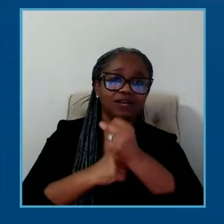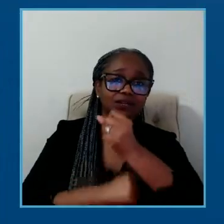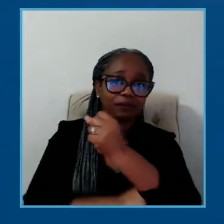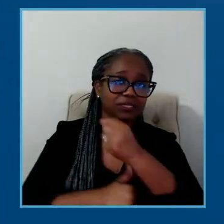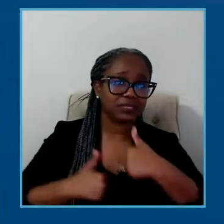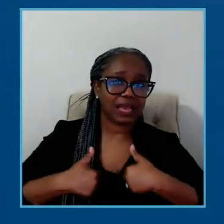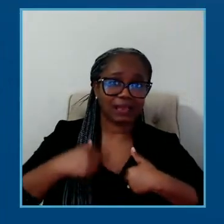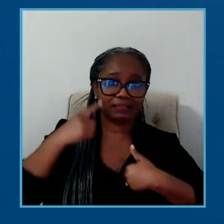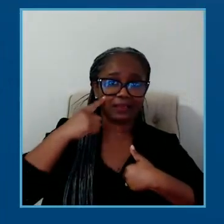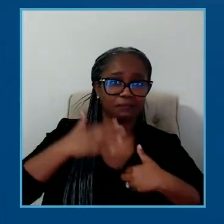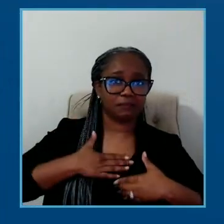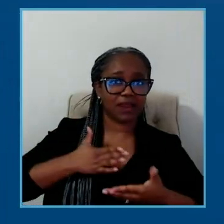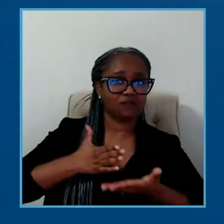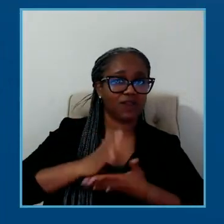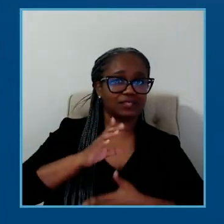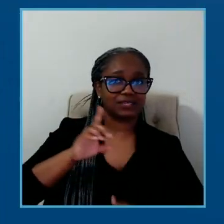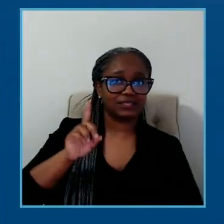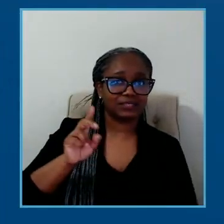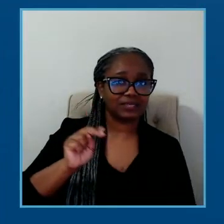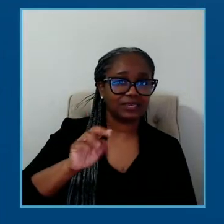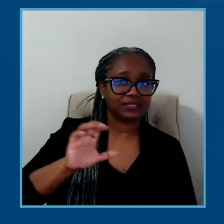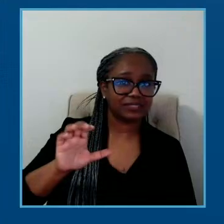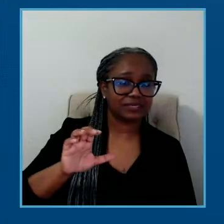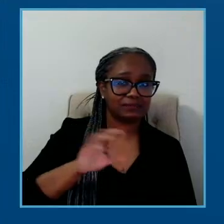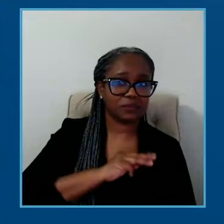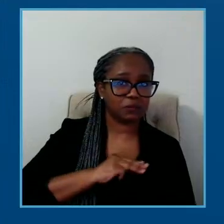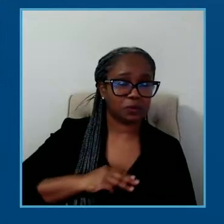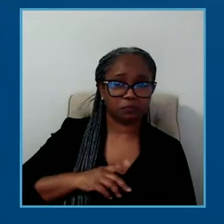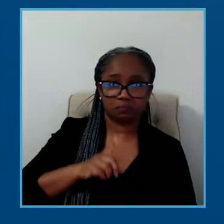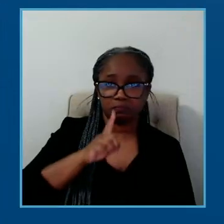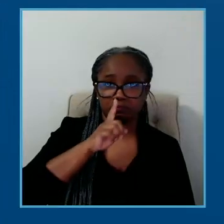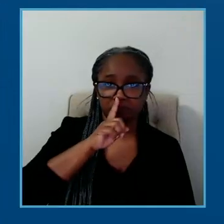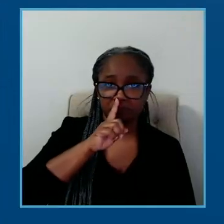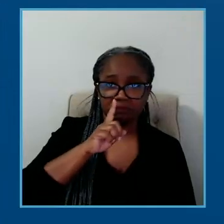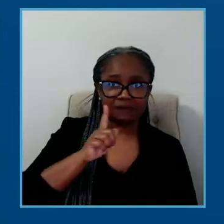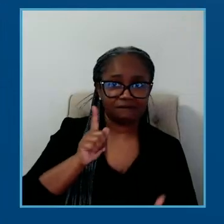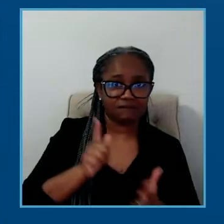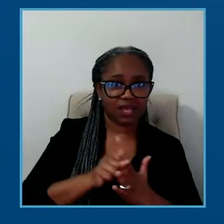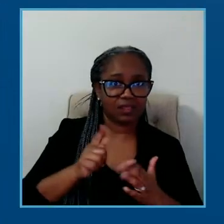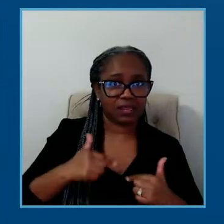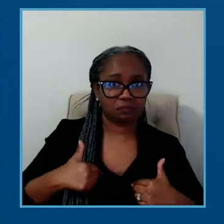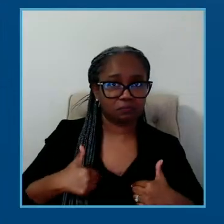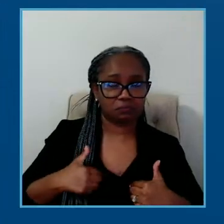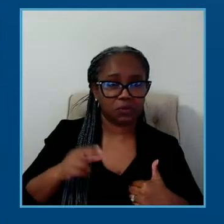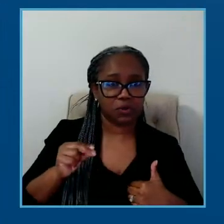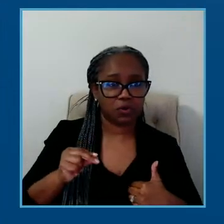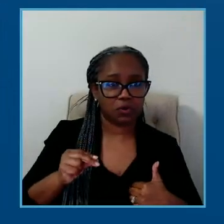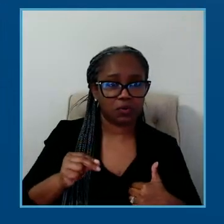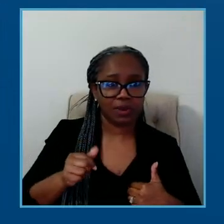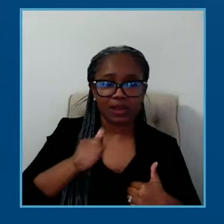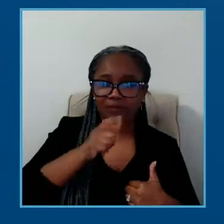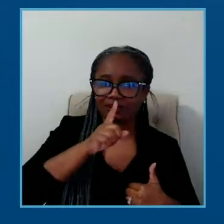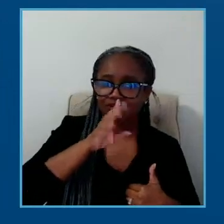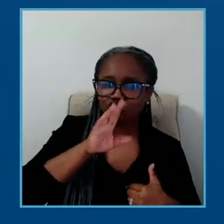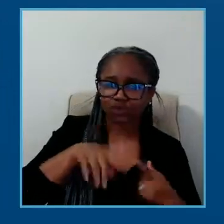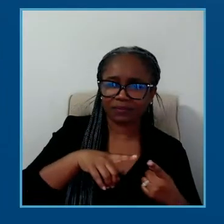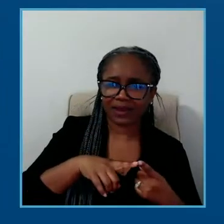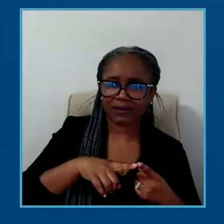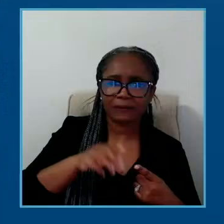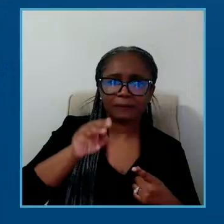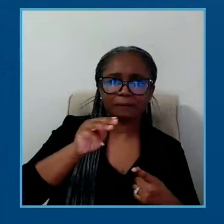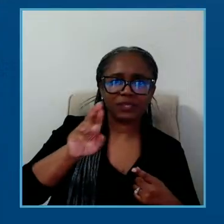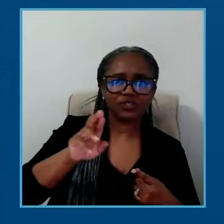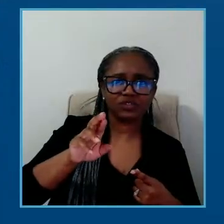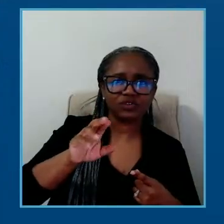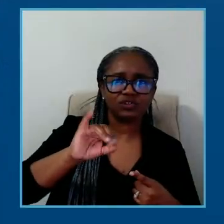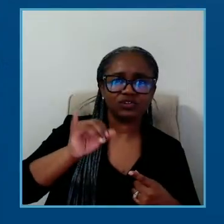not sure what Mr. Jacobs meant by saying the seat from California's, if you voted last time, that the seat from